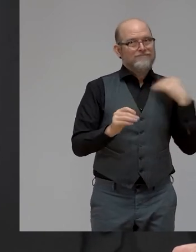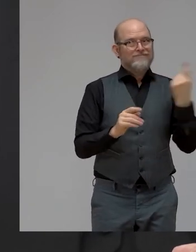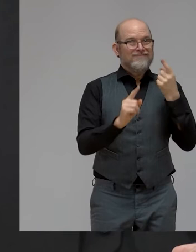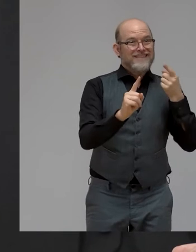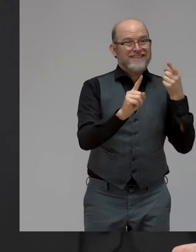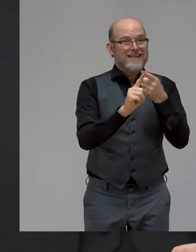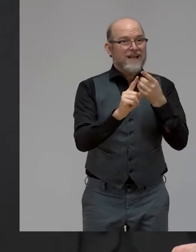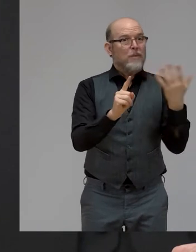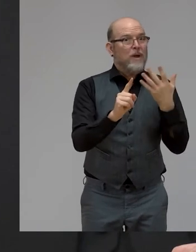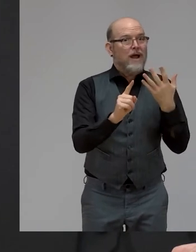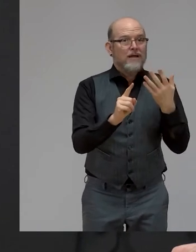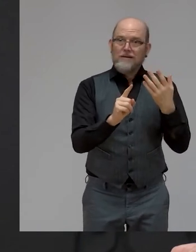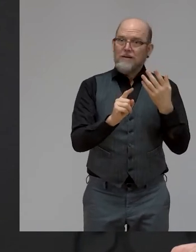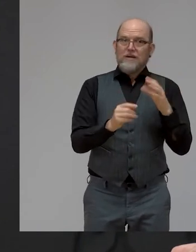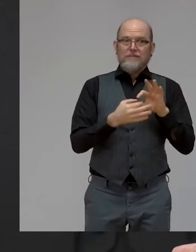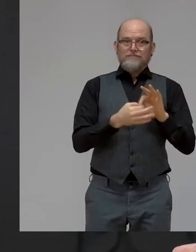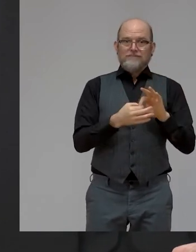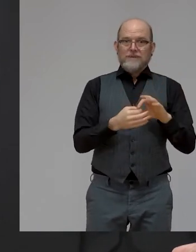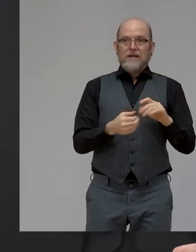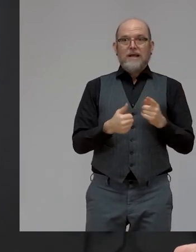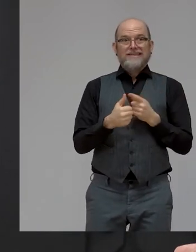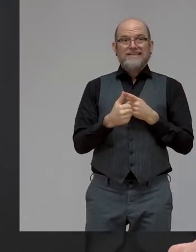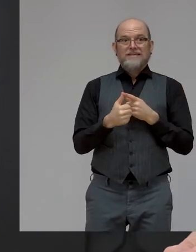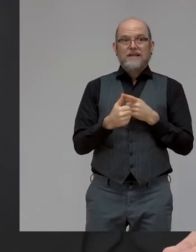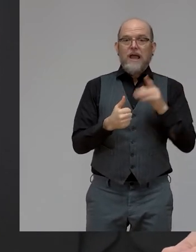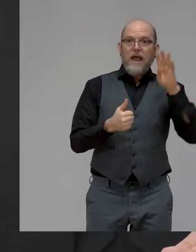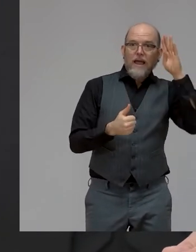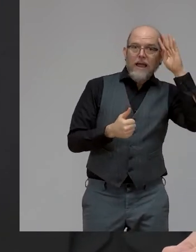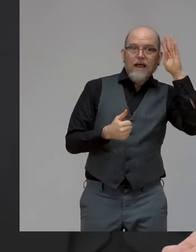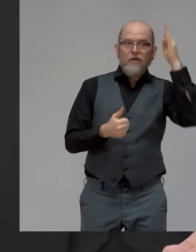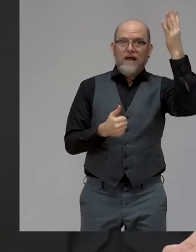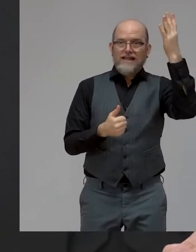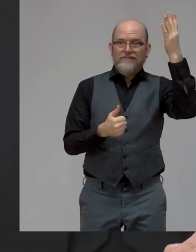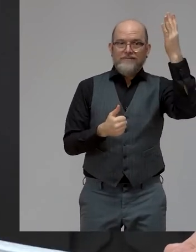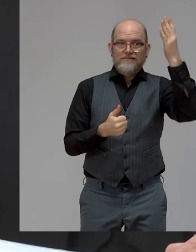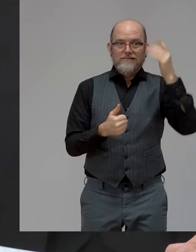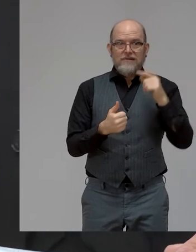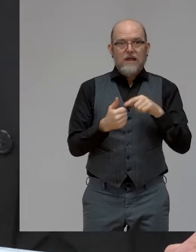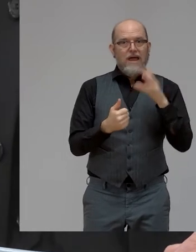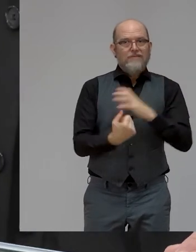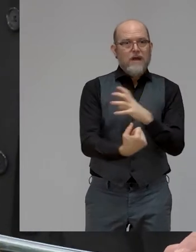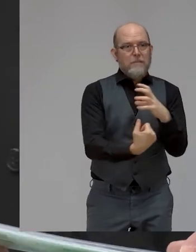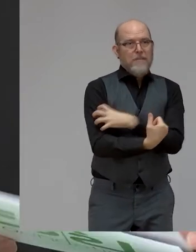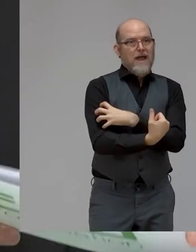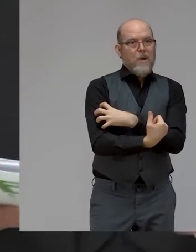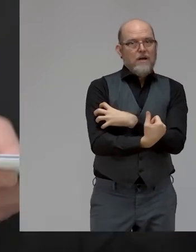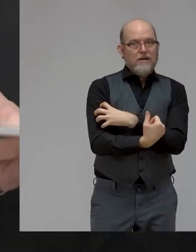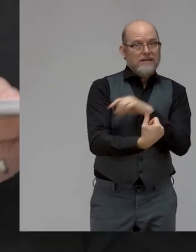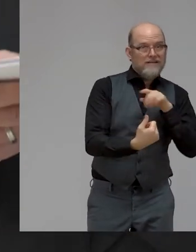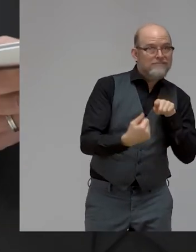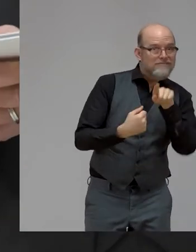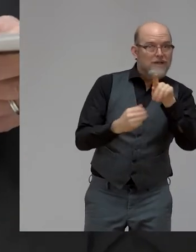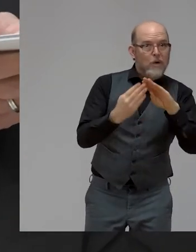First, innovation have the power to change society, to be inclusive, and